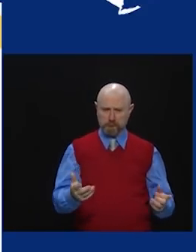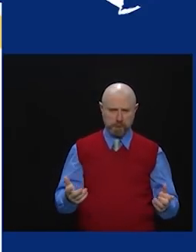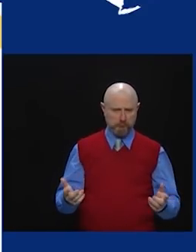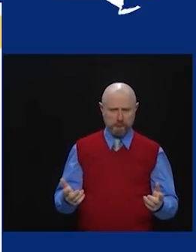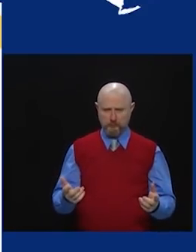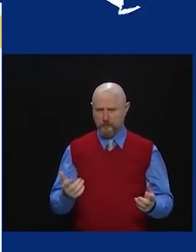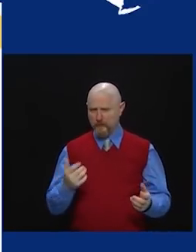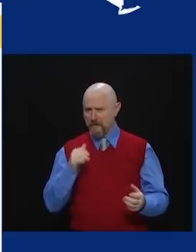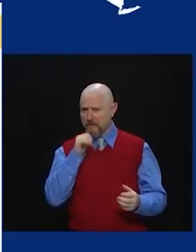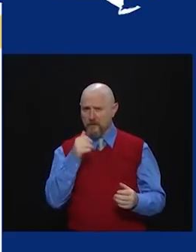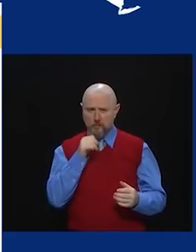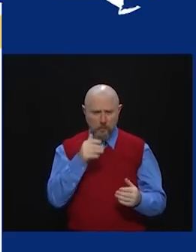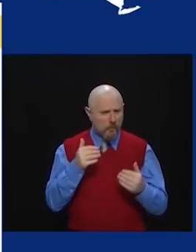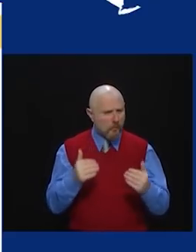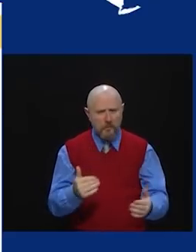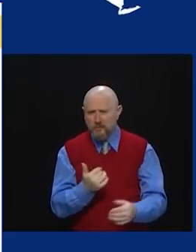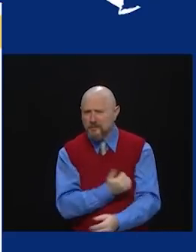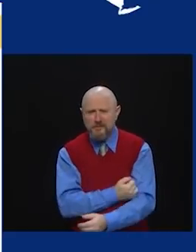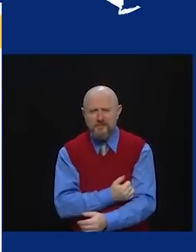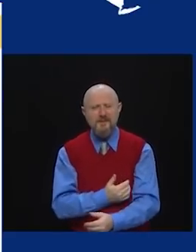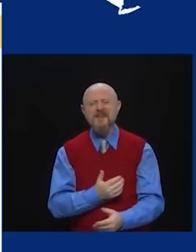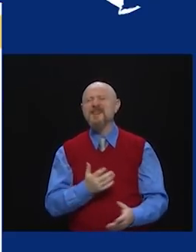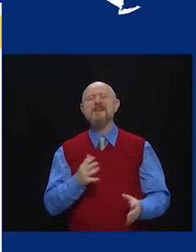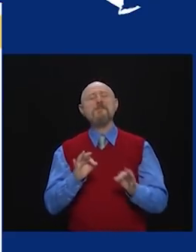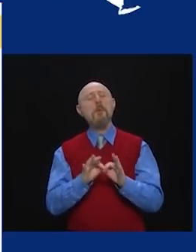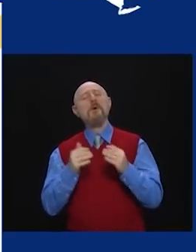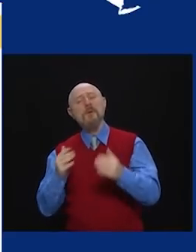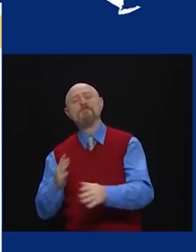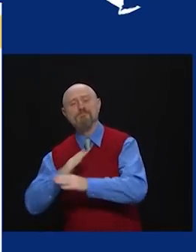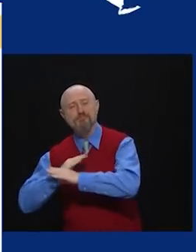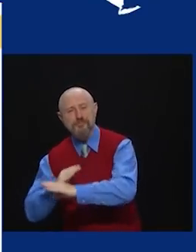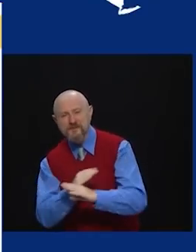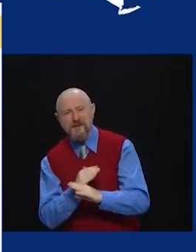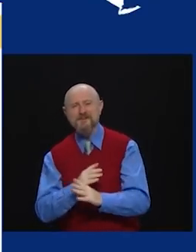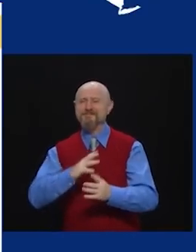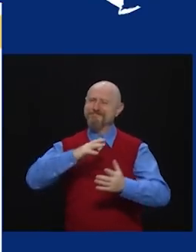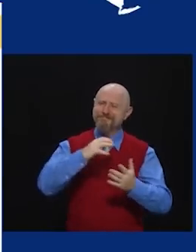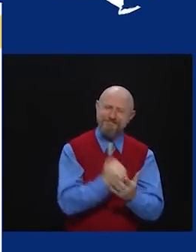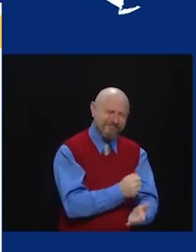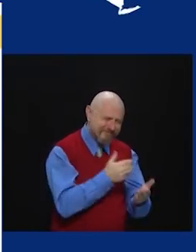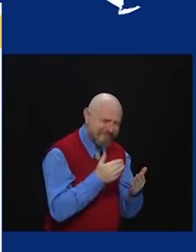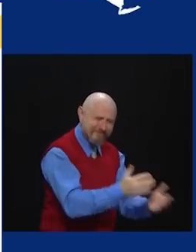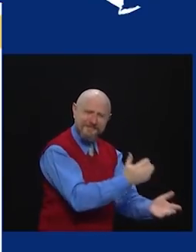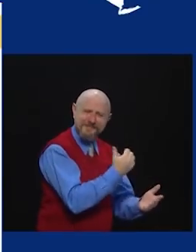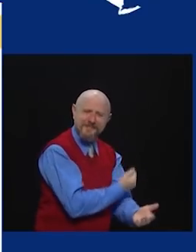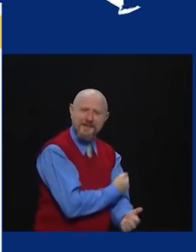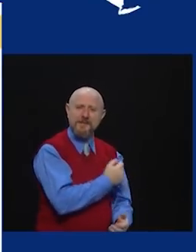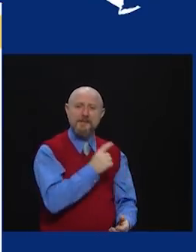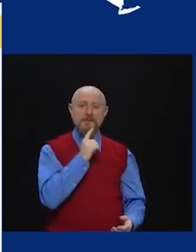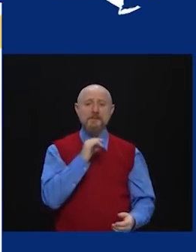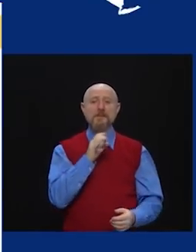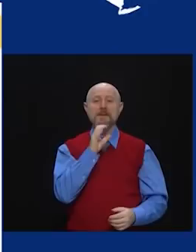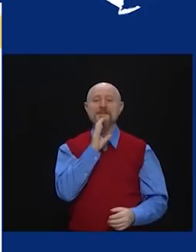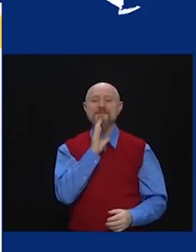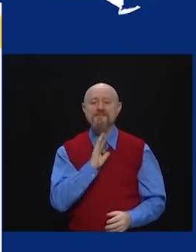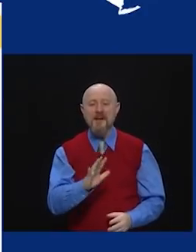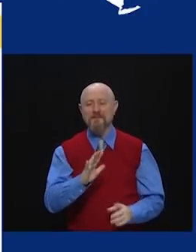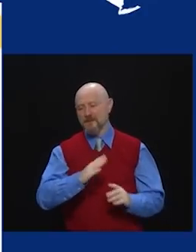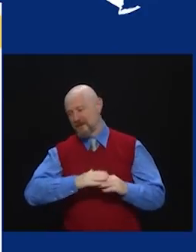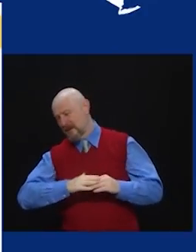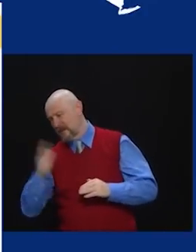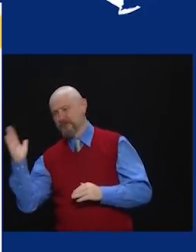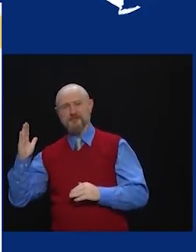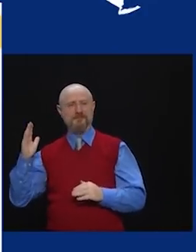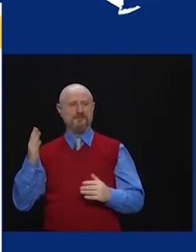steps necessary to protect every child that is eligible for a vaccination, and that is 5-year-olds on up. As I said,